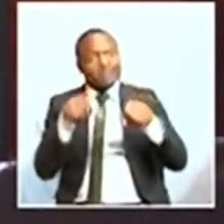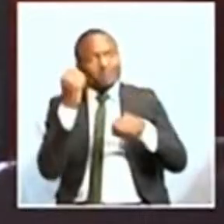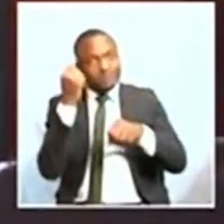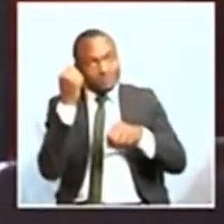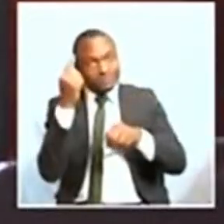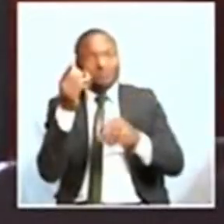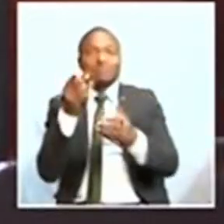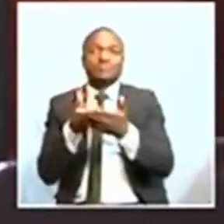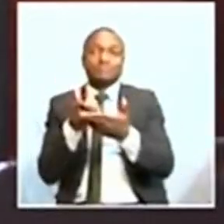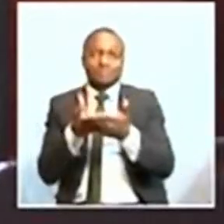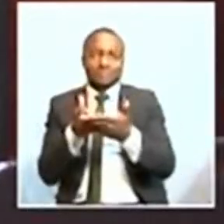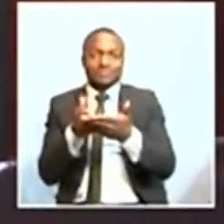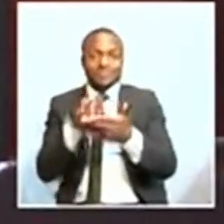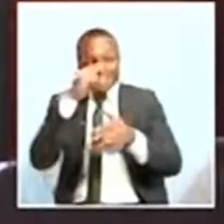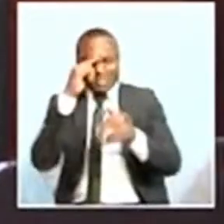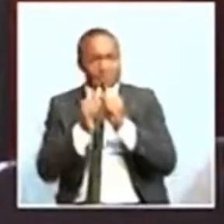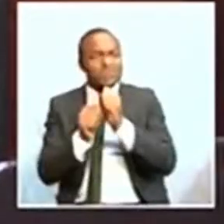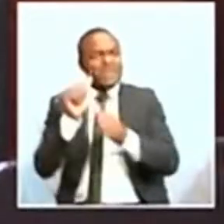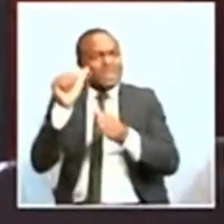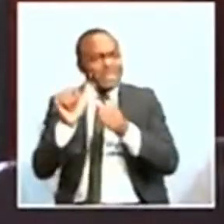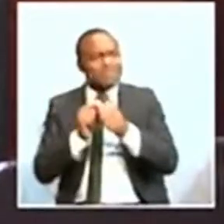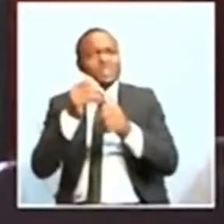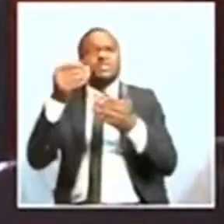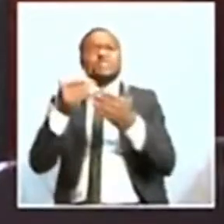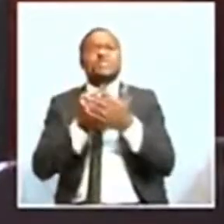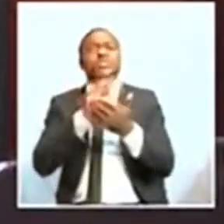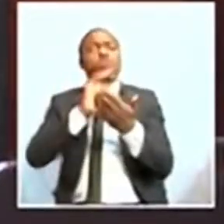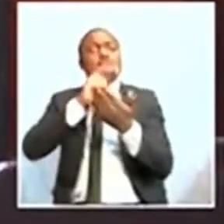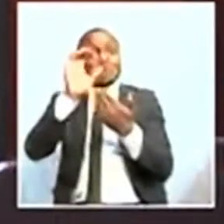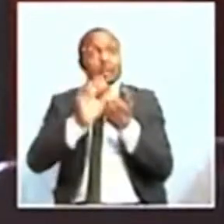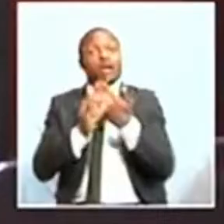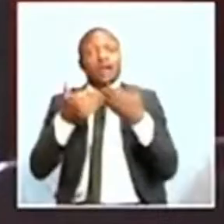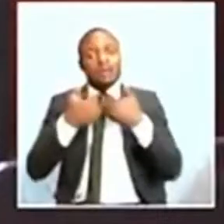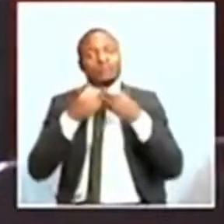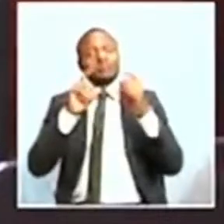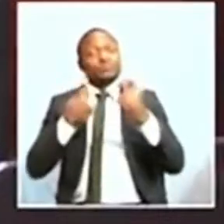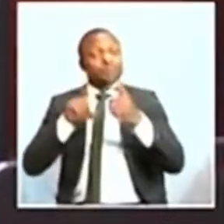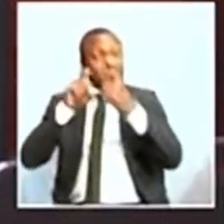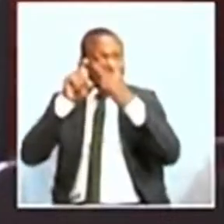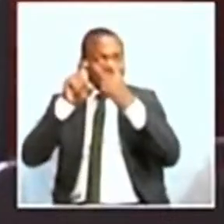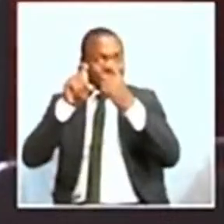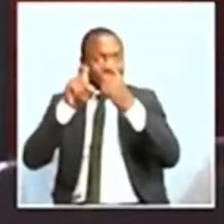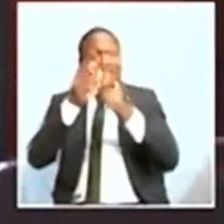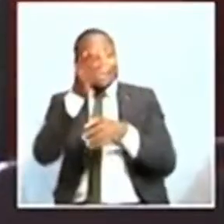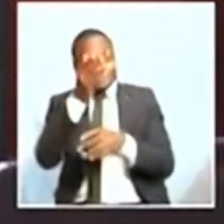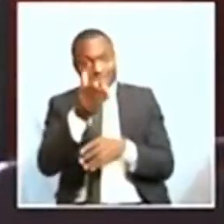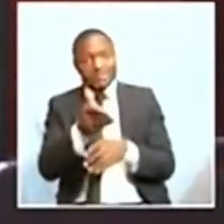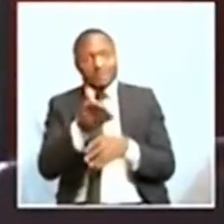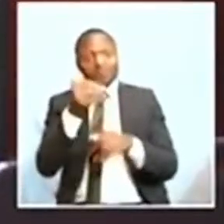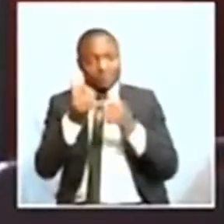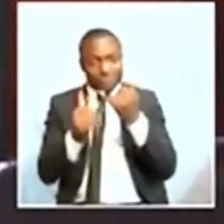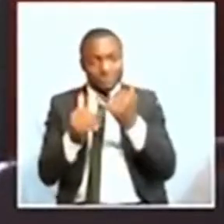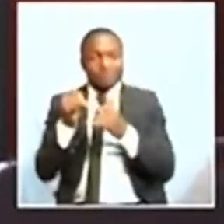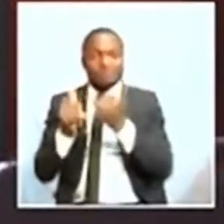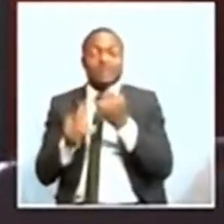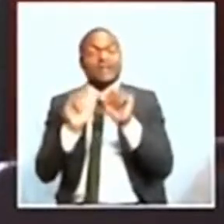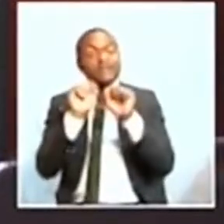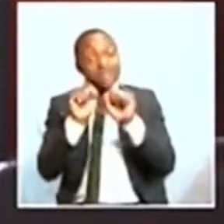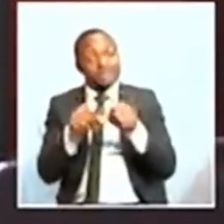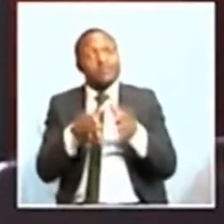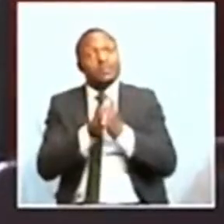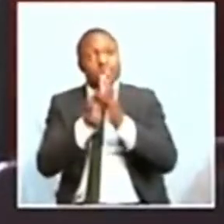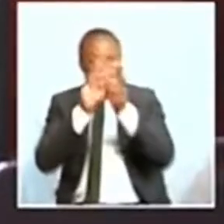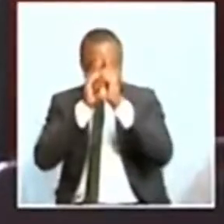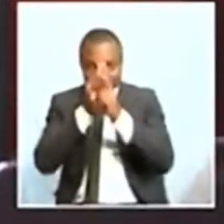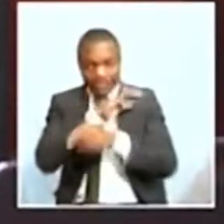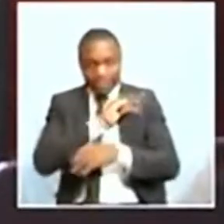this. Because every new thing has got challenges, so that is where we'll end, because I can ask